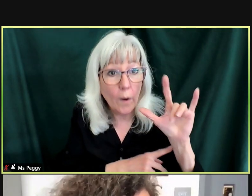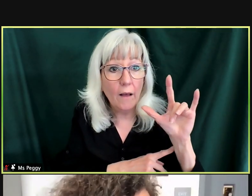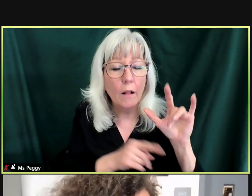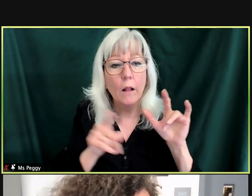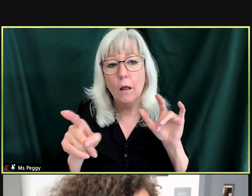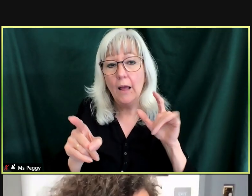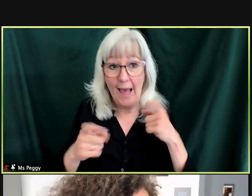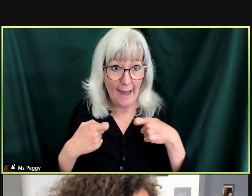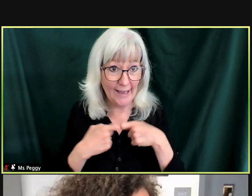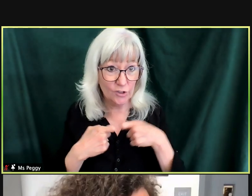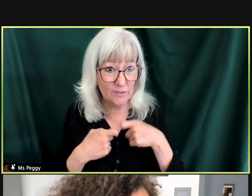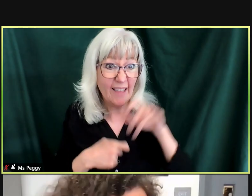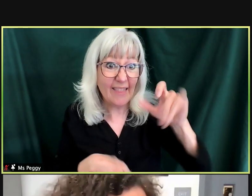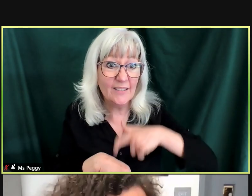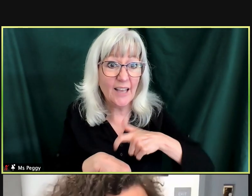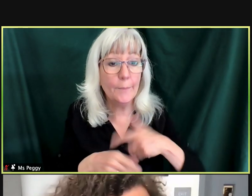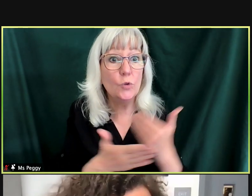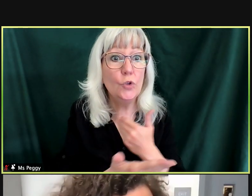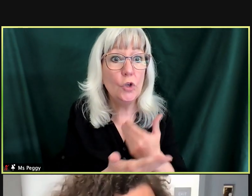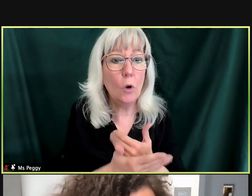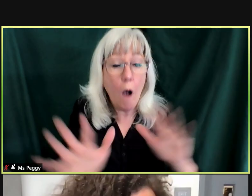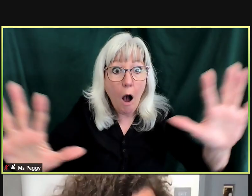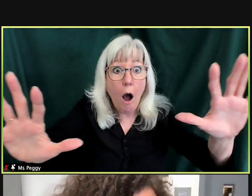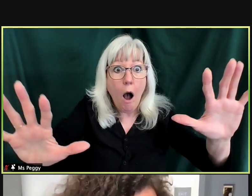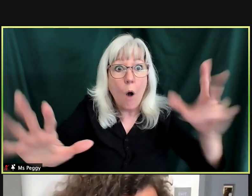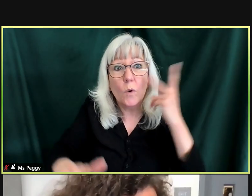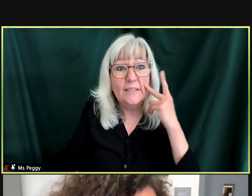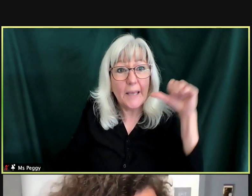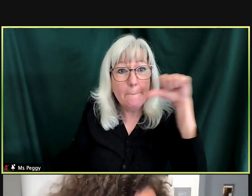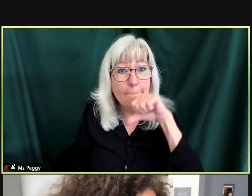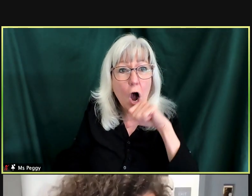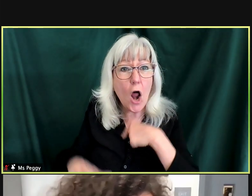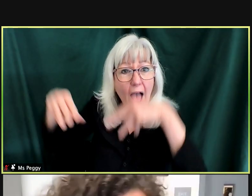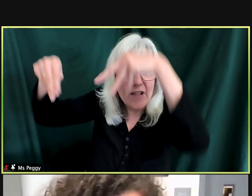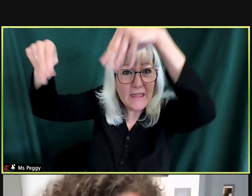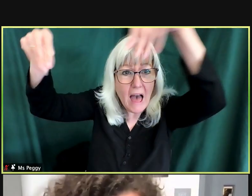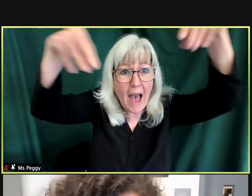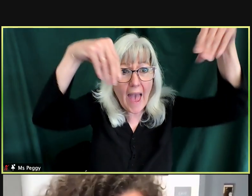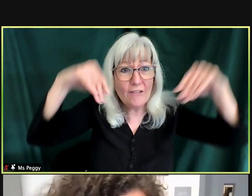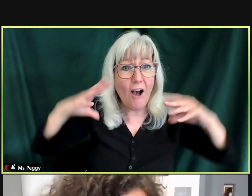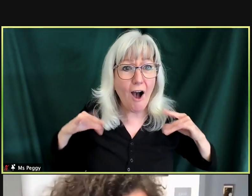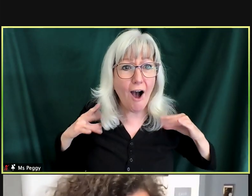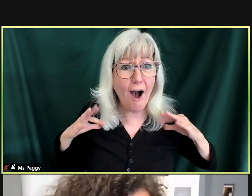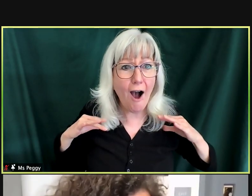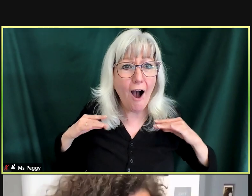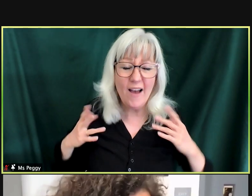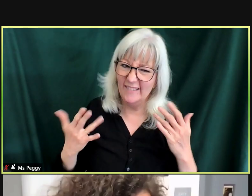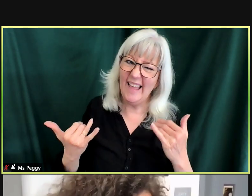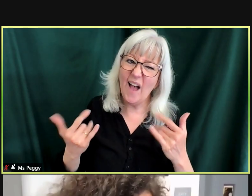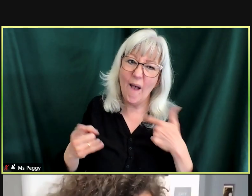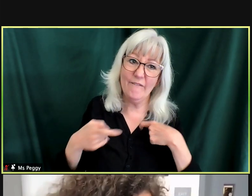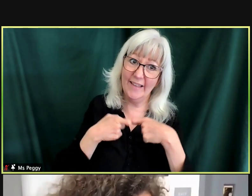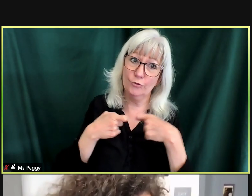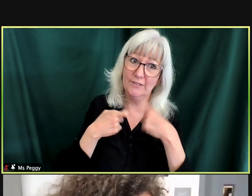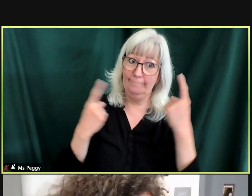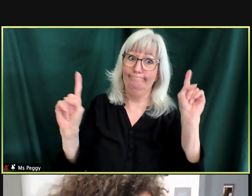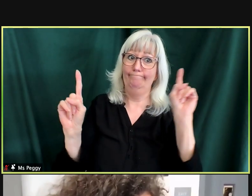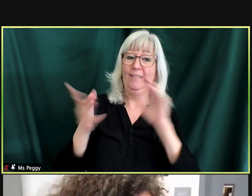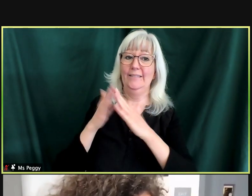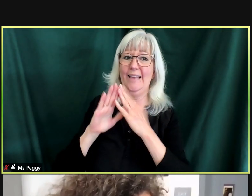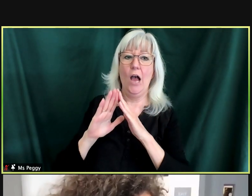think this is about, wow, look at the bar with lights on inside. We got electric lights now. They got electricity to their